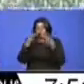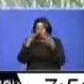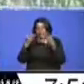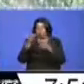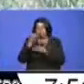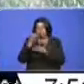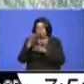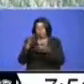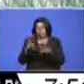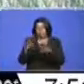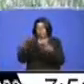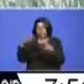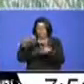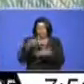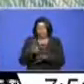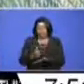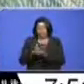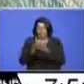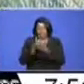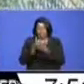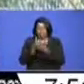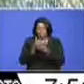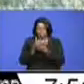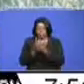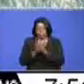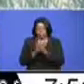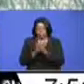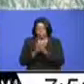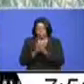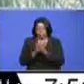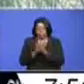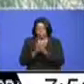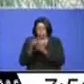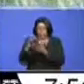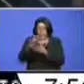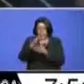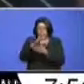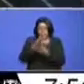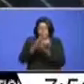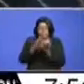to help. The people have donated boats and planes.